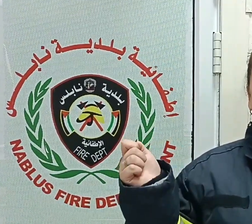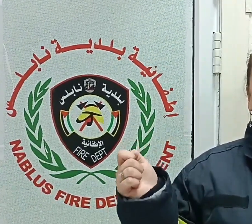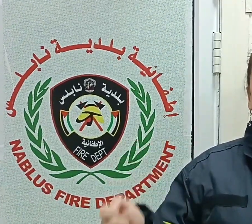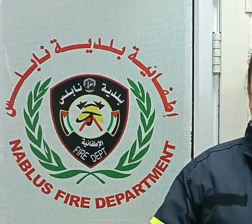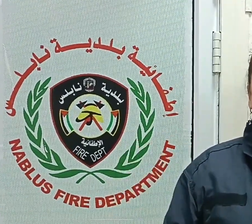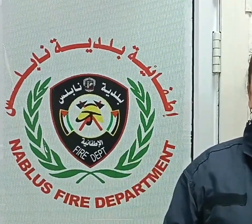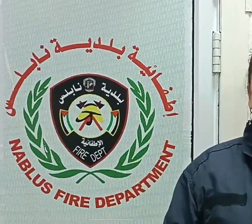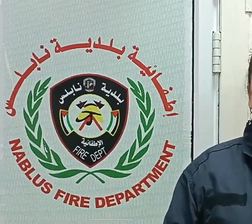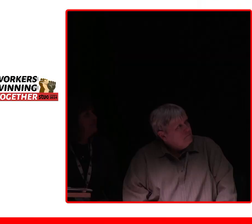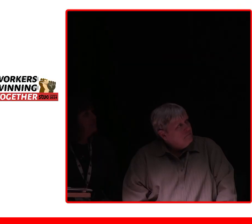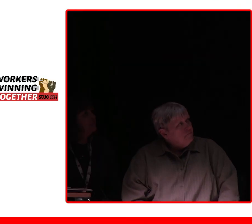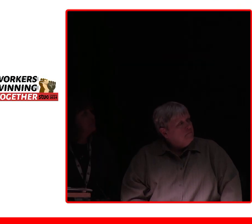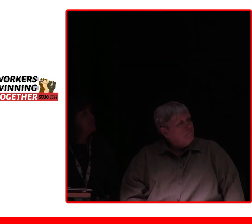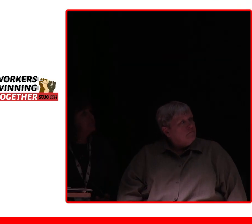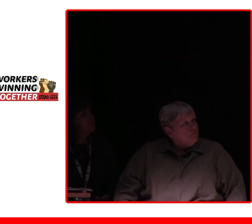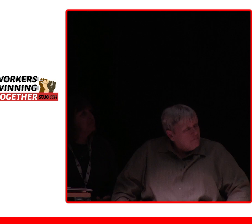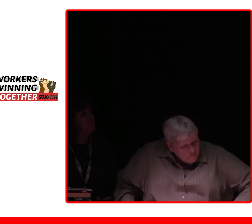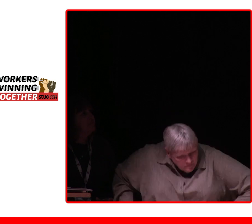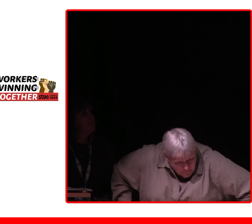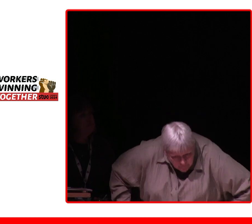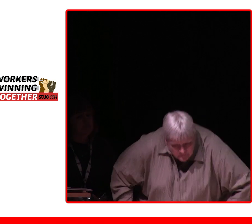free Palestine.